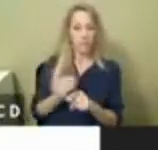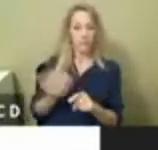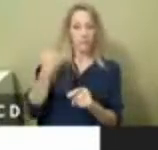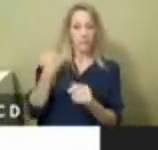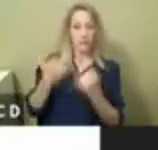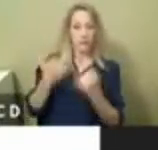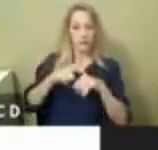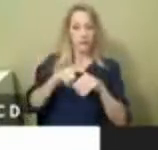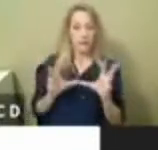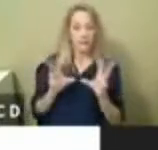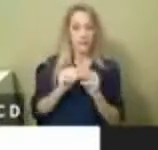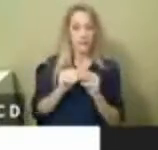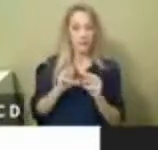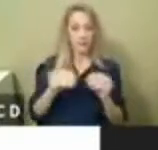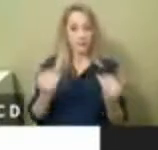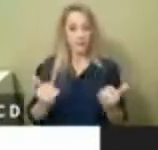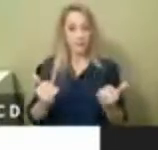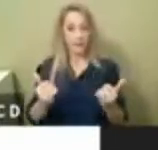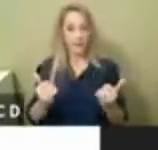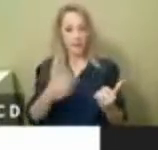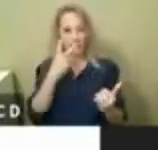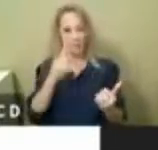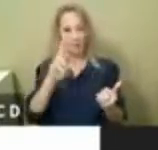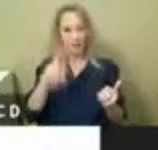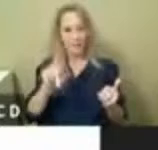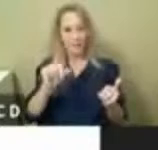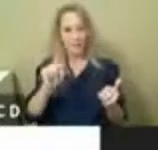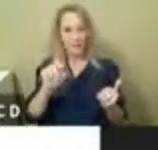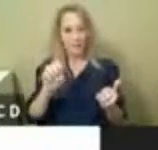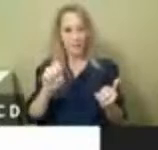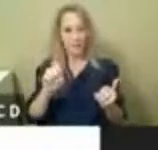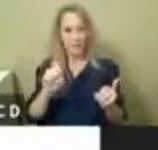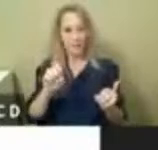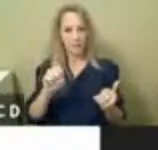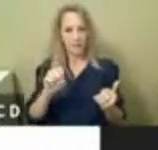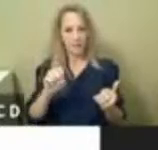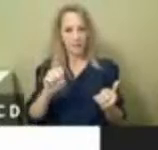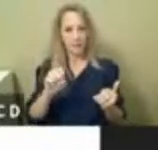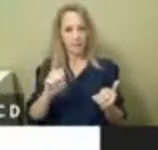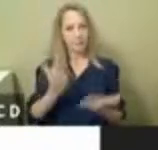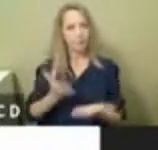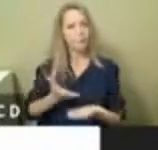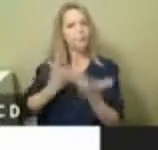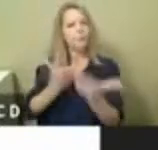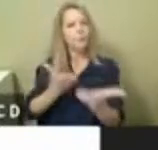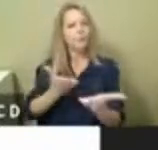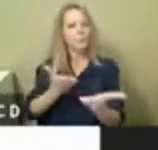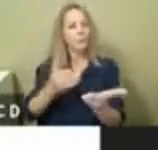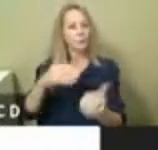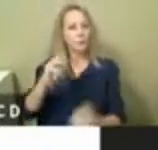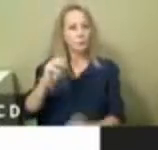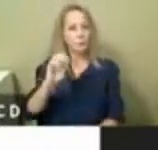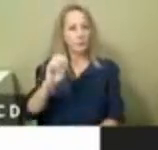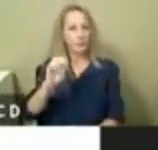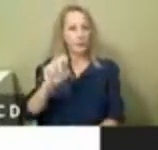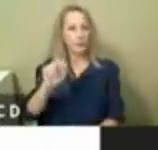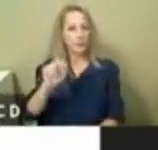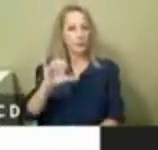going to see is the updated version of the proposed metrics for COVID-19. So next slide, please.